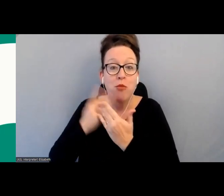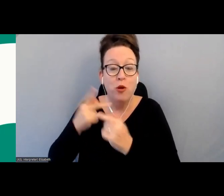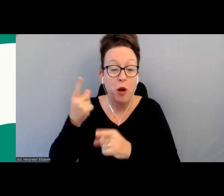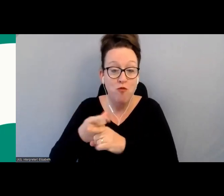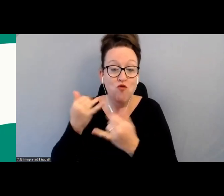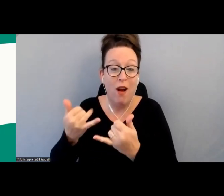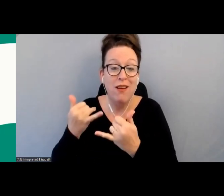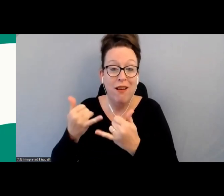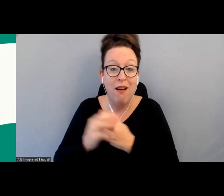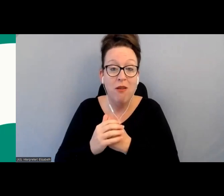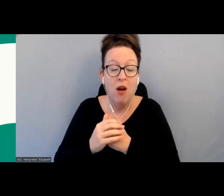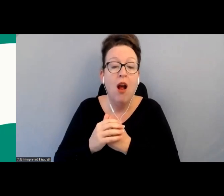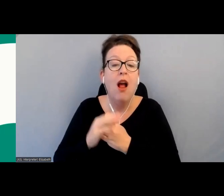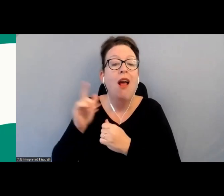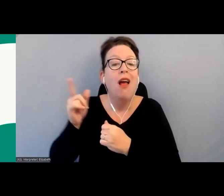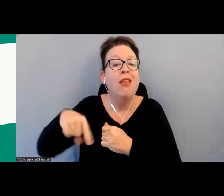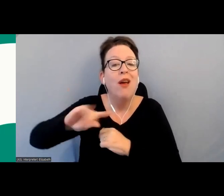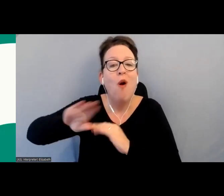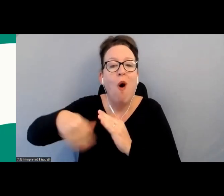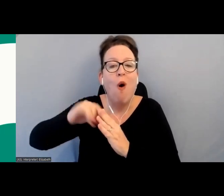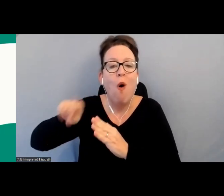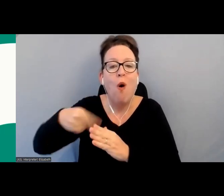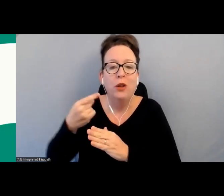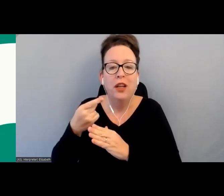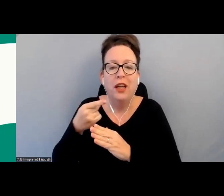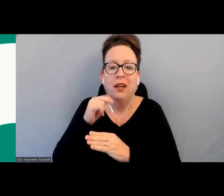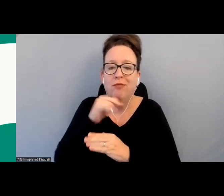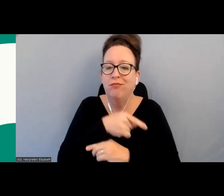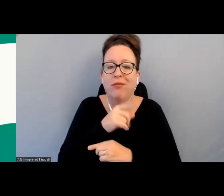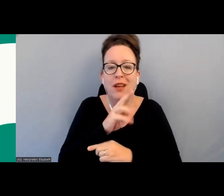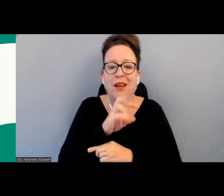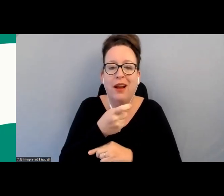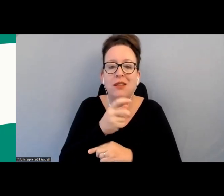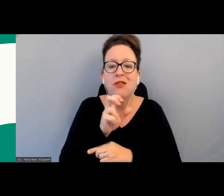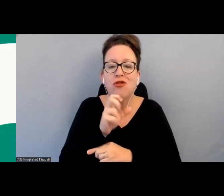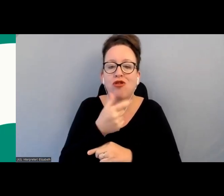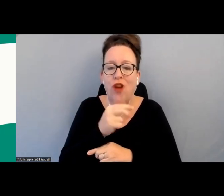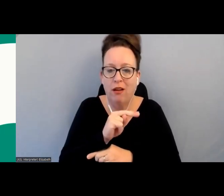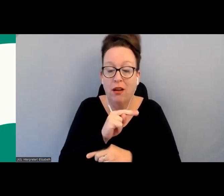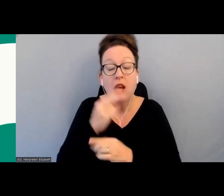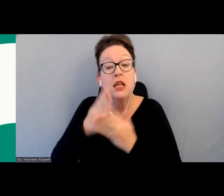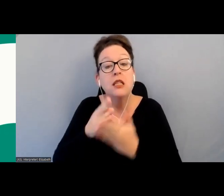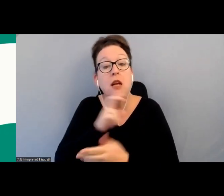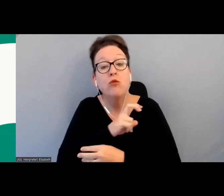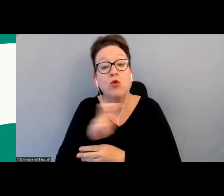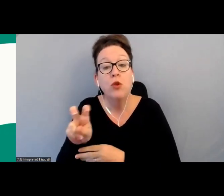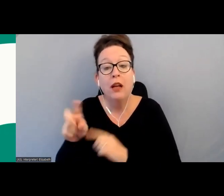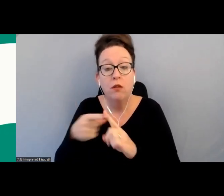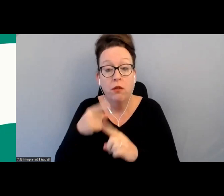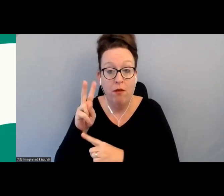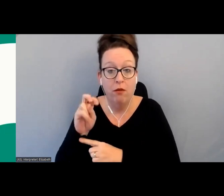next gen. Some of them have transferred from vocational rehabilitation. So